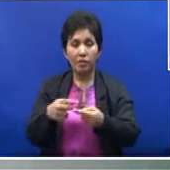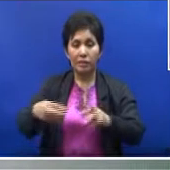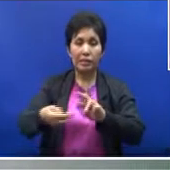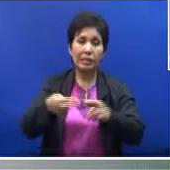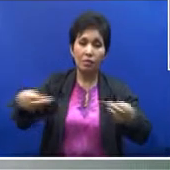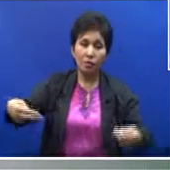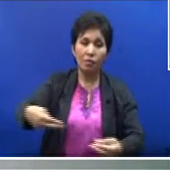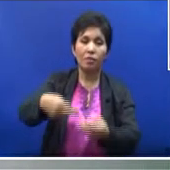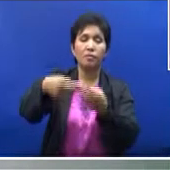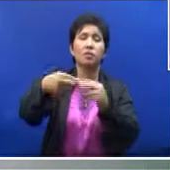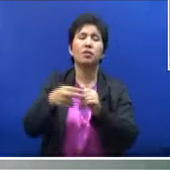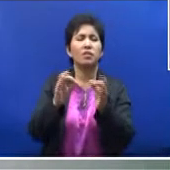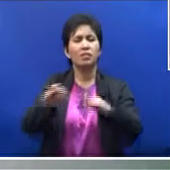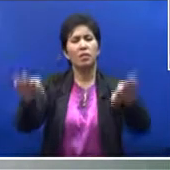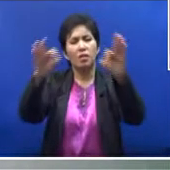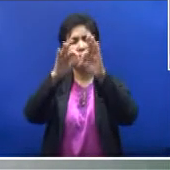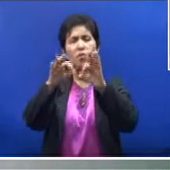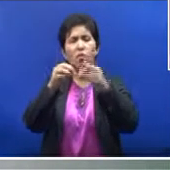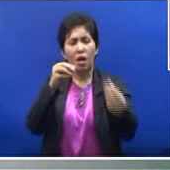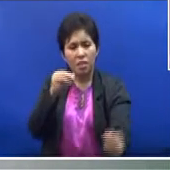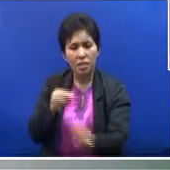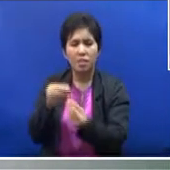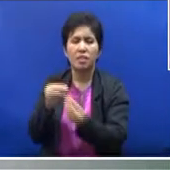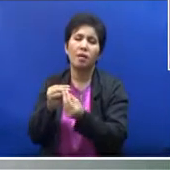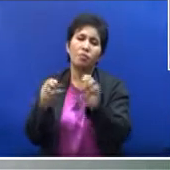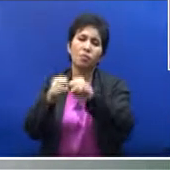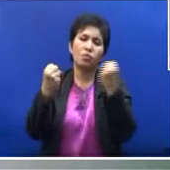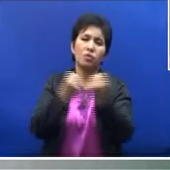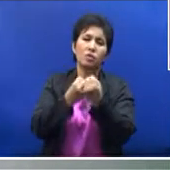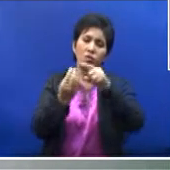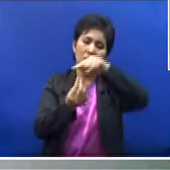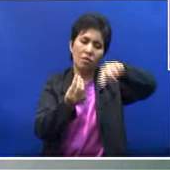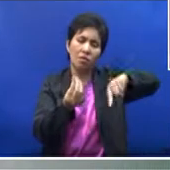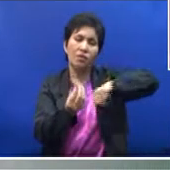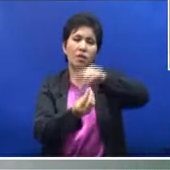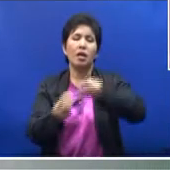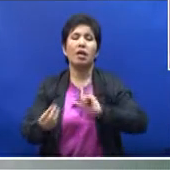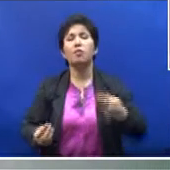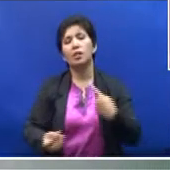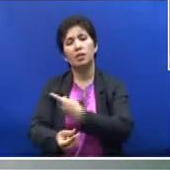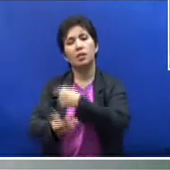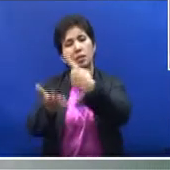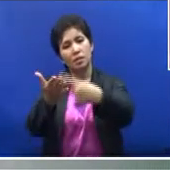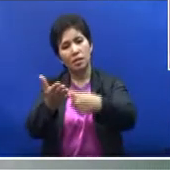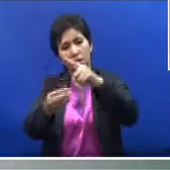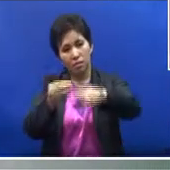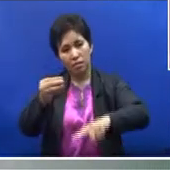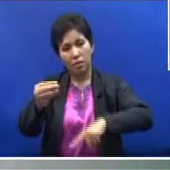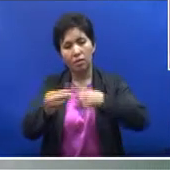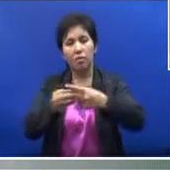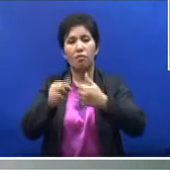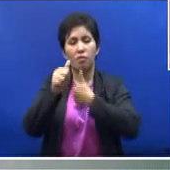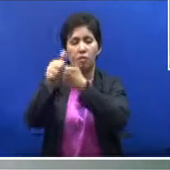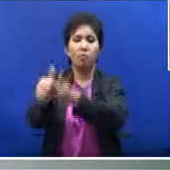important because it helps people to adapt in social surroundings. And we have discussed also about the following systems